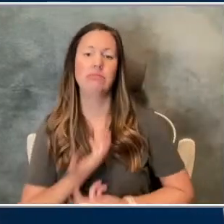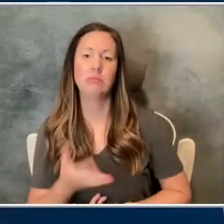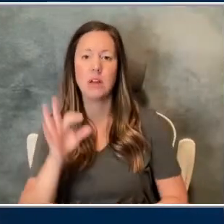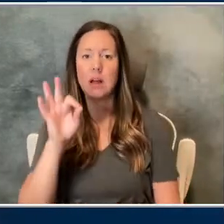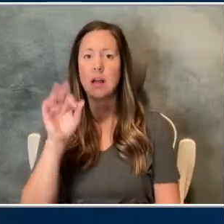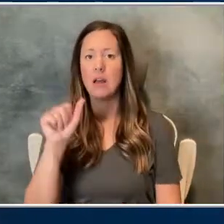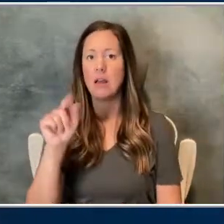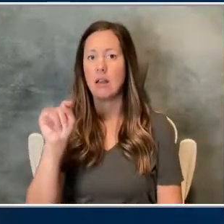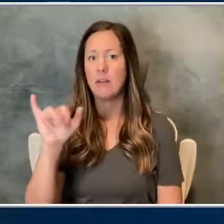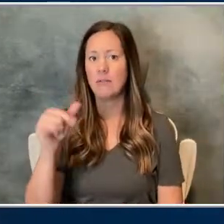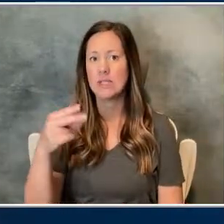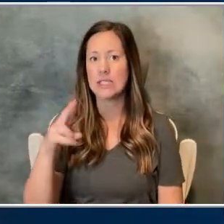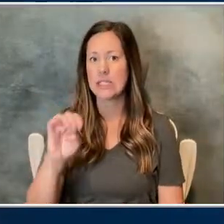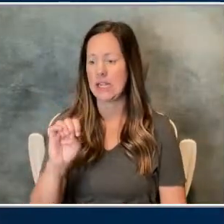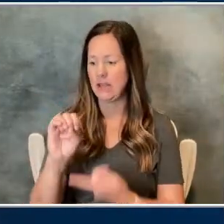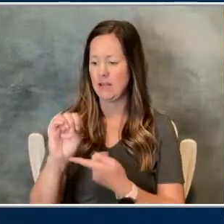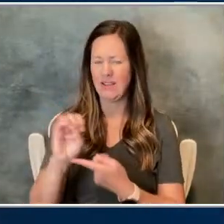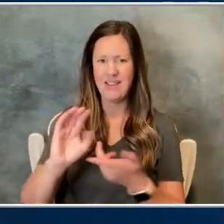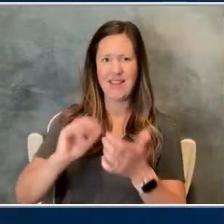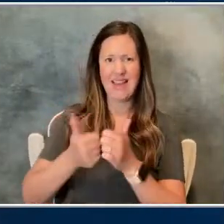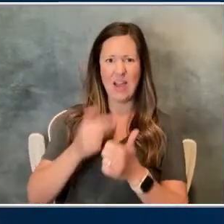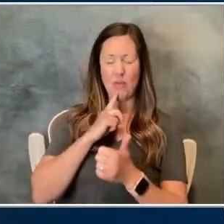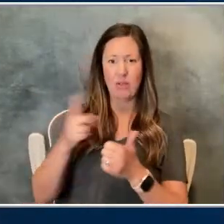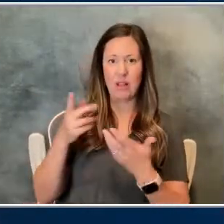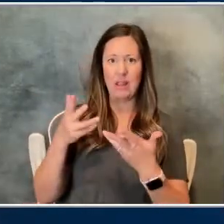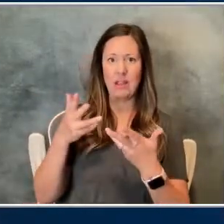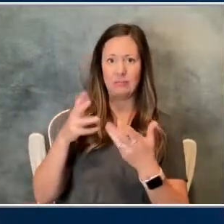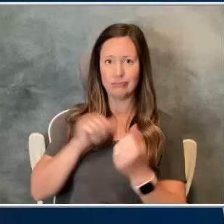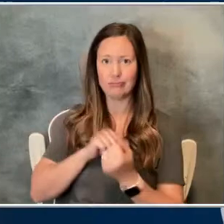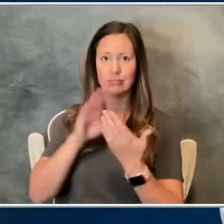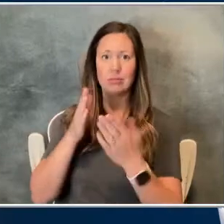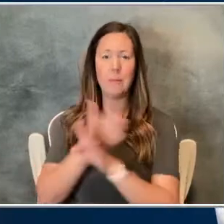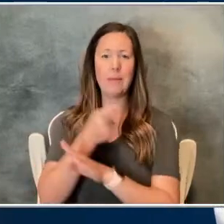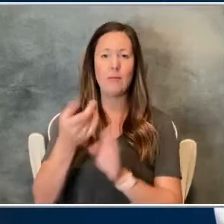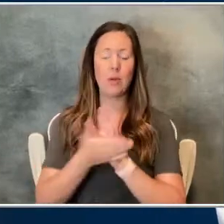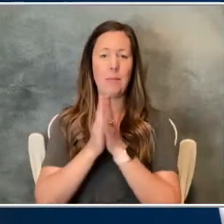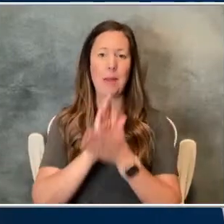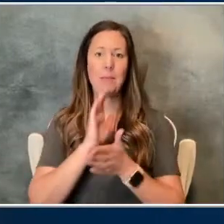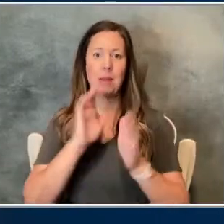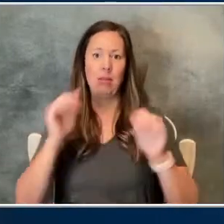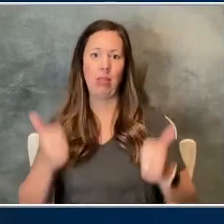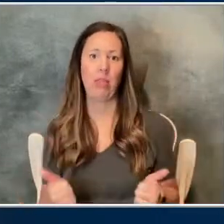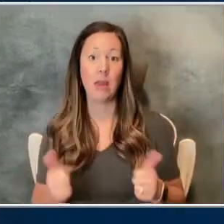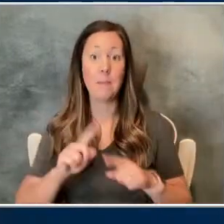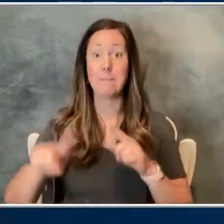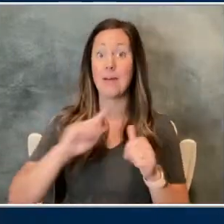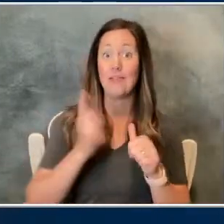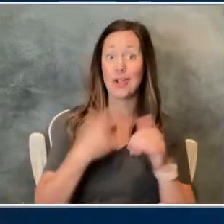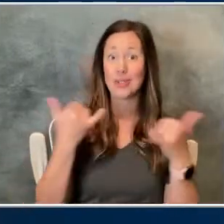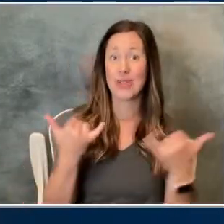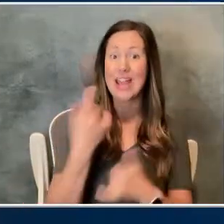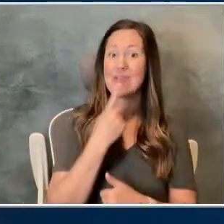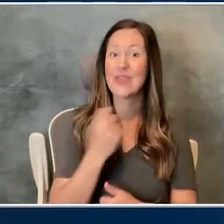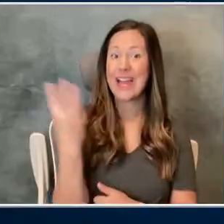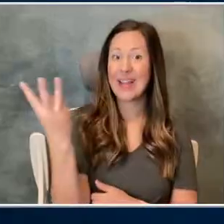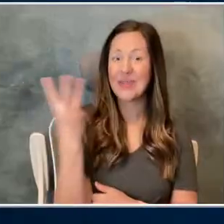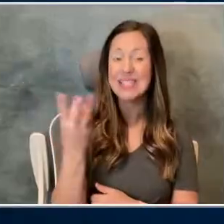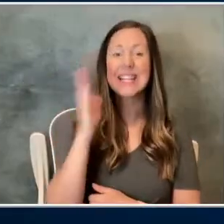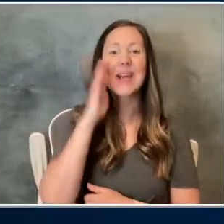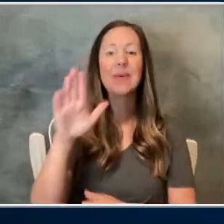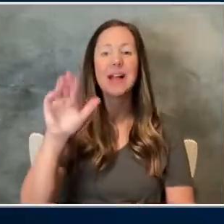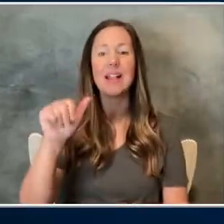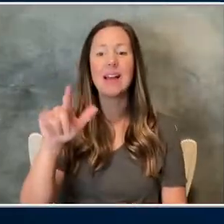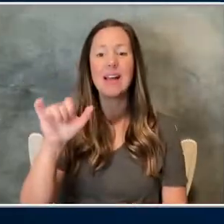to fight fatigue before it makes you frail. But first, it is Red Wednesday. Let's send it out to Alexis Del Cid with